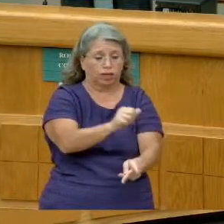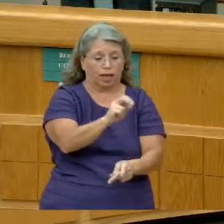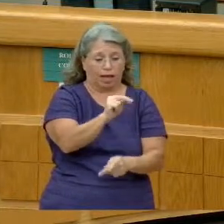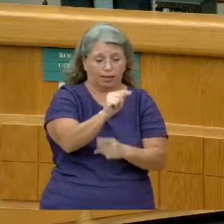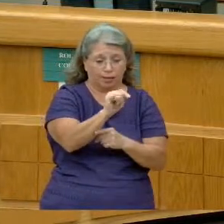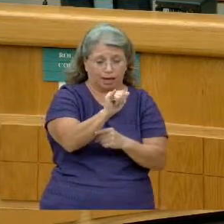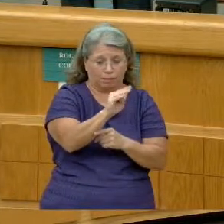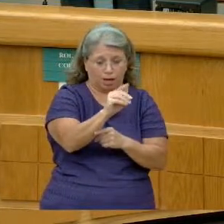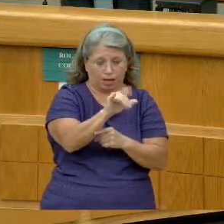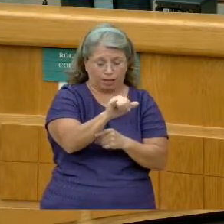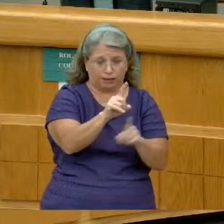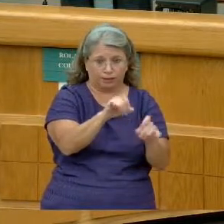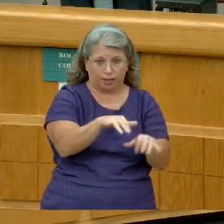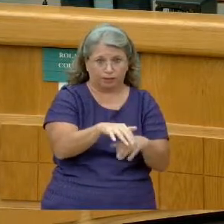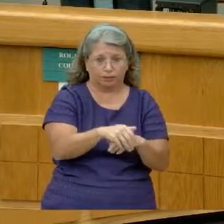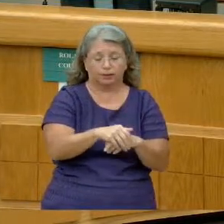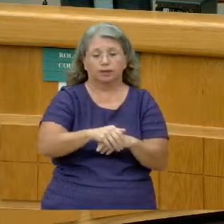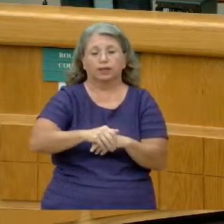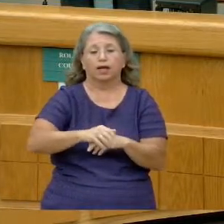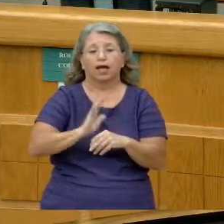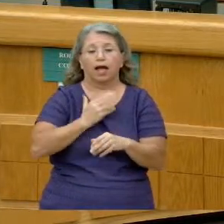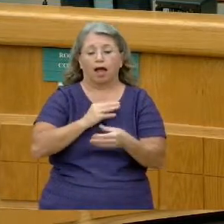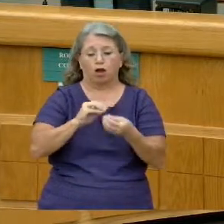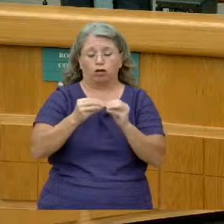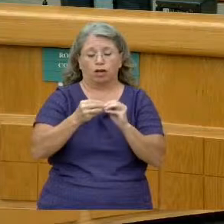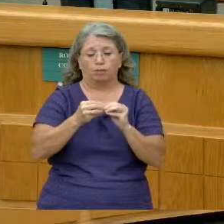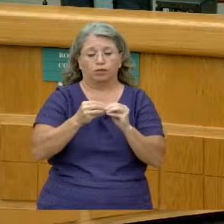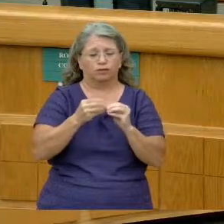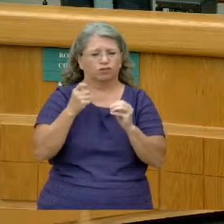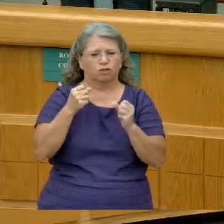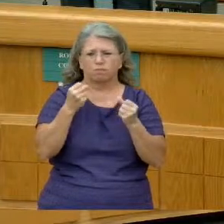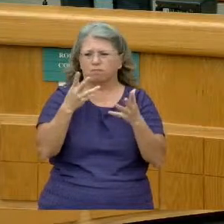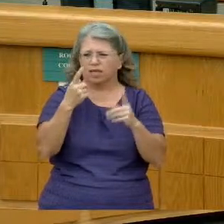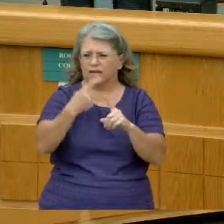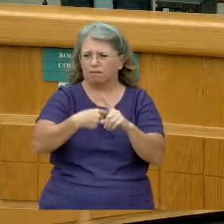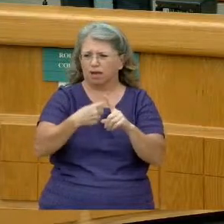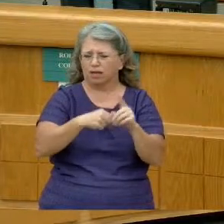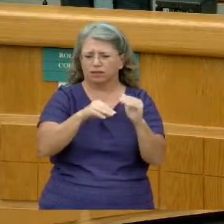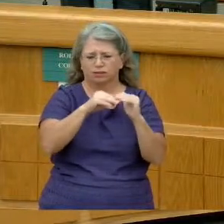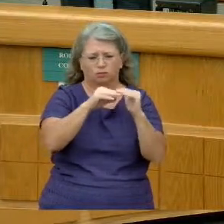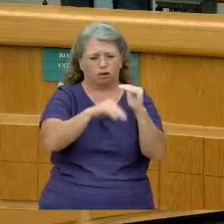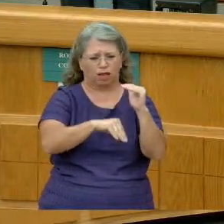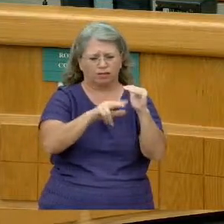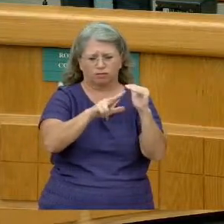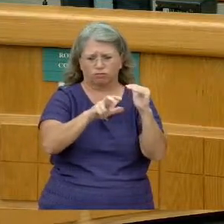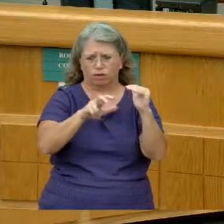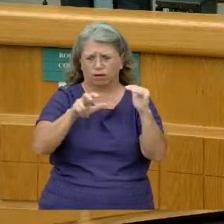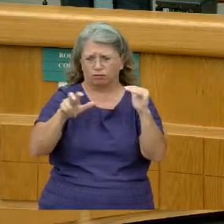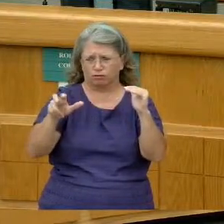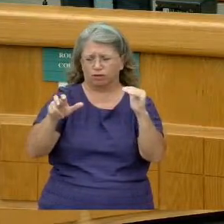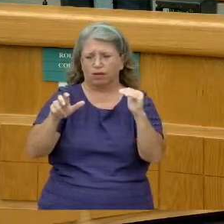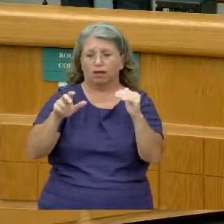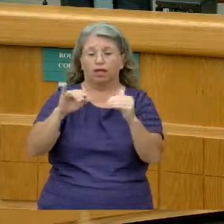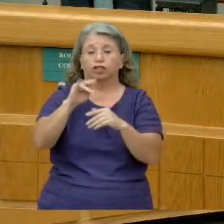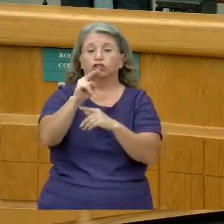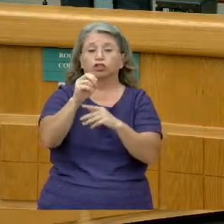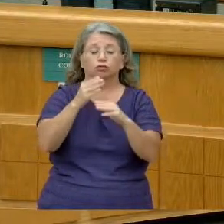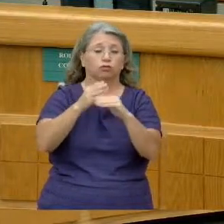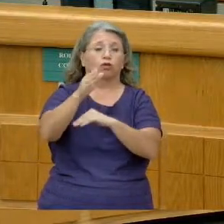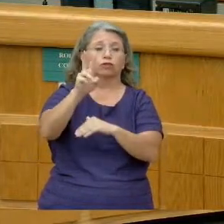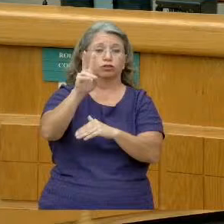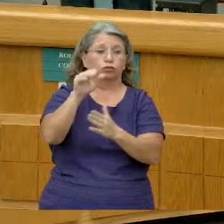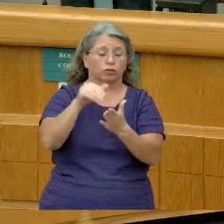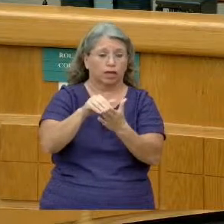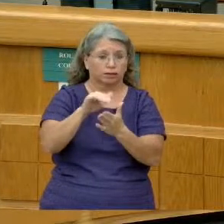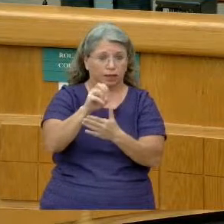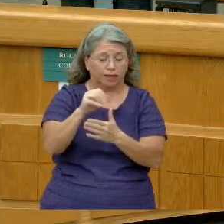our numbers were like less than 300 for many months. I think we remember that. And then in June, we went over 2,000 in cases. And then